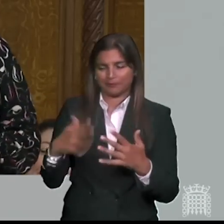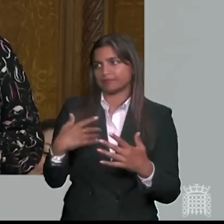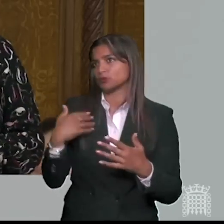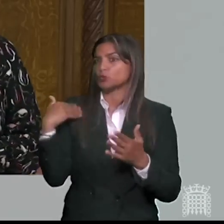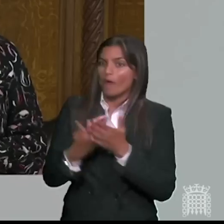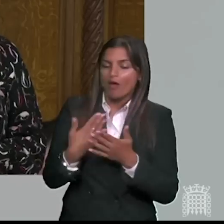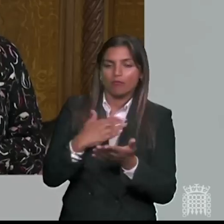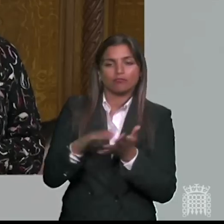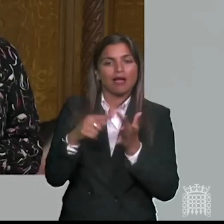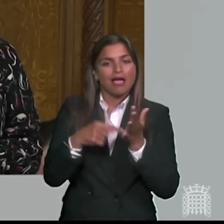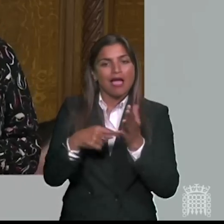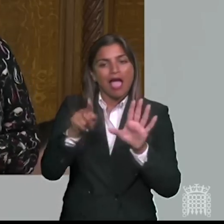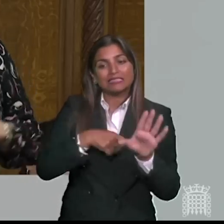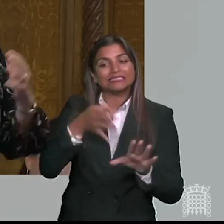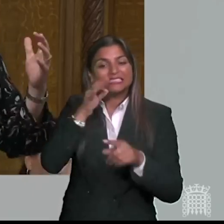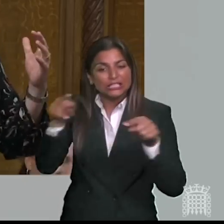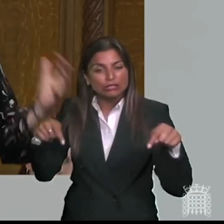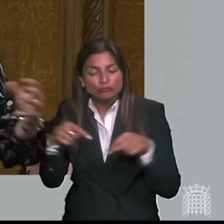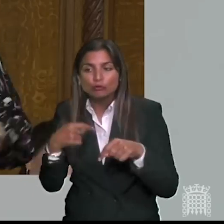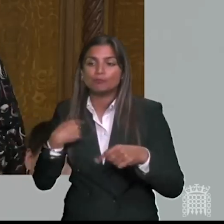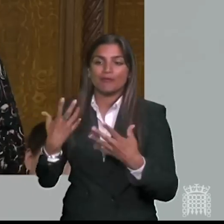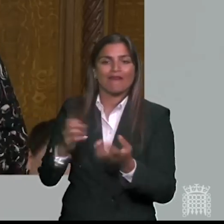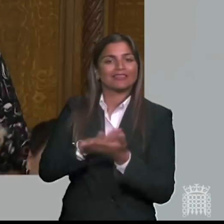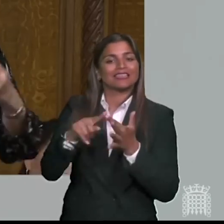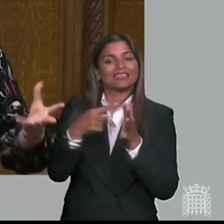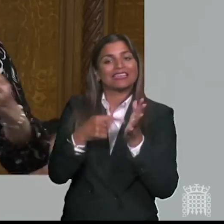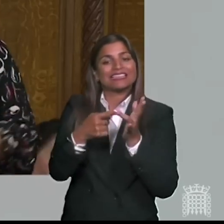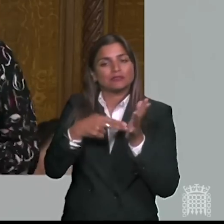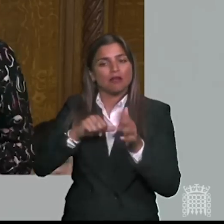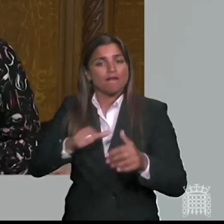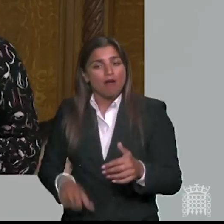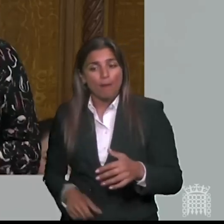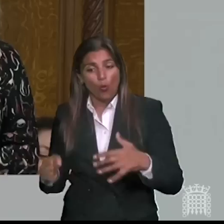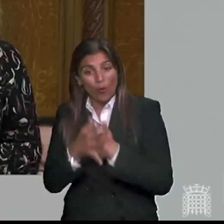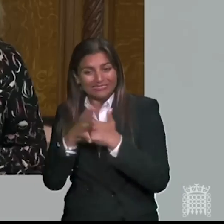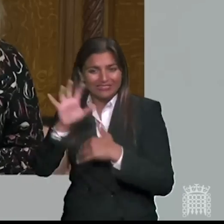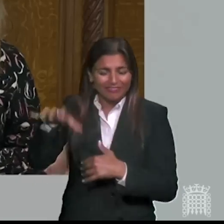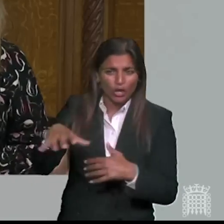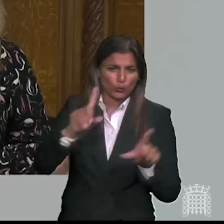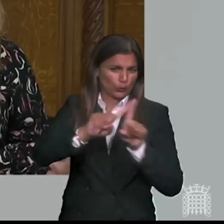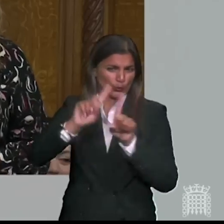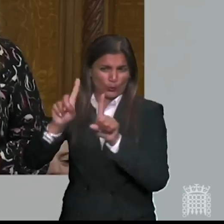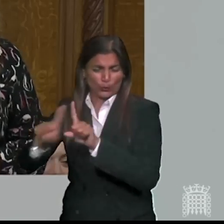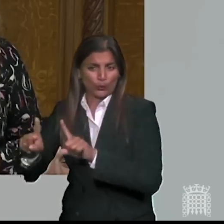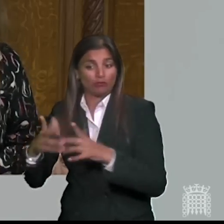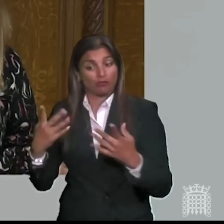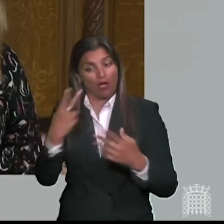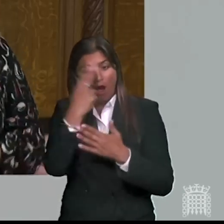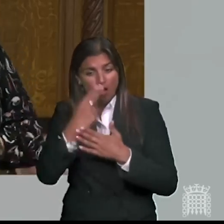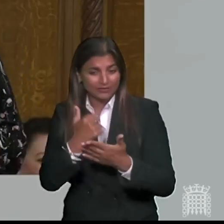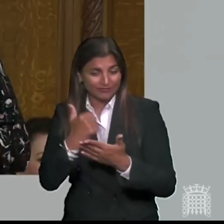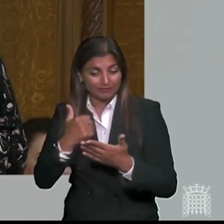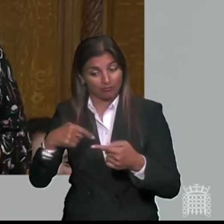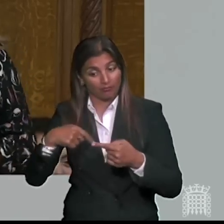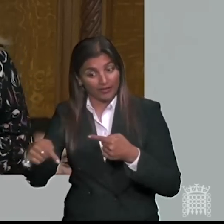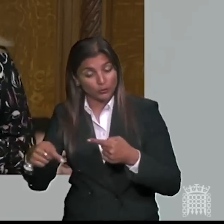had Heaton House Farm Wedding Venue, we've had brilliant artists and Alton Towers, and this week is Leek Club Day.